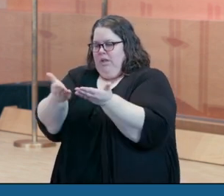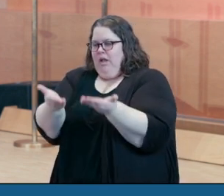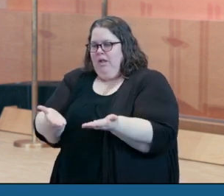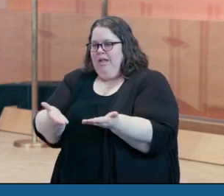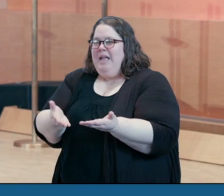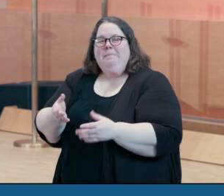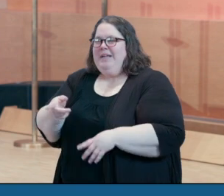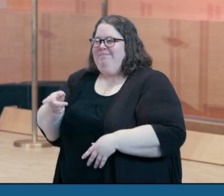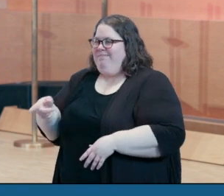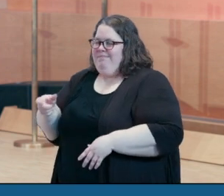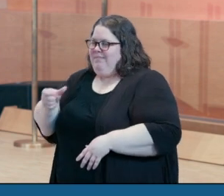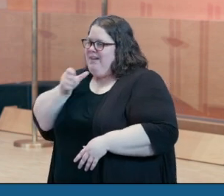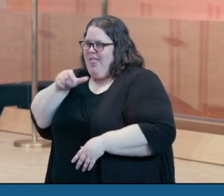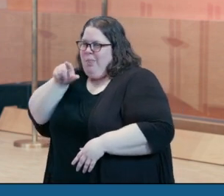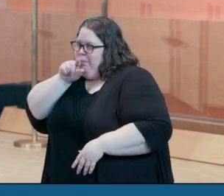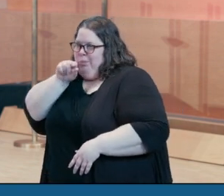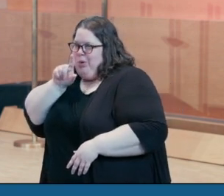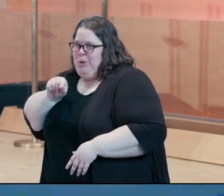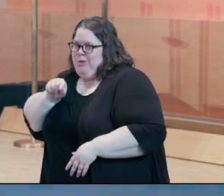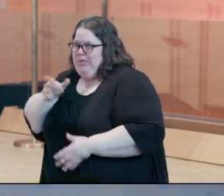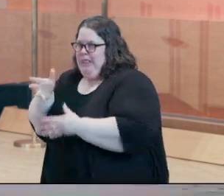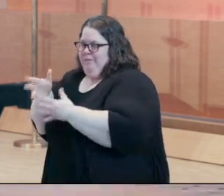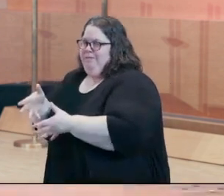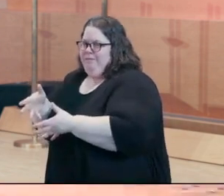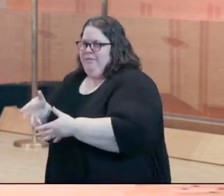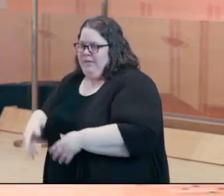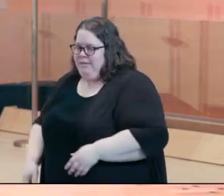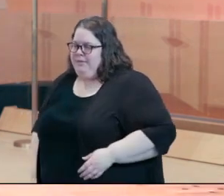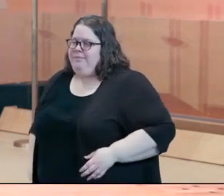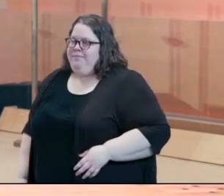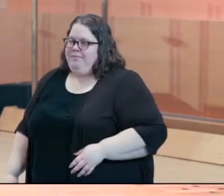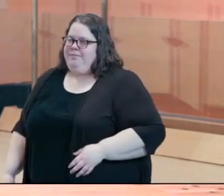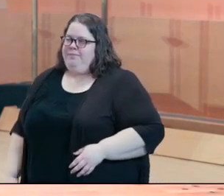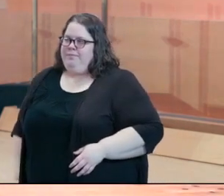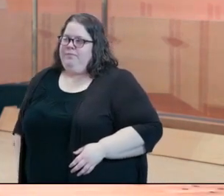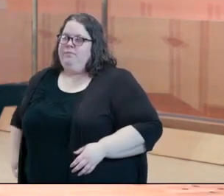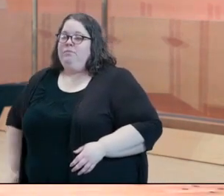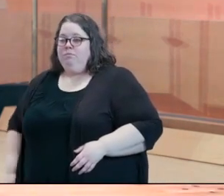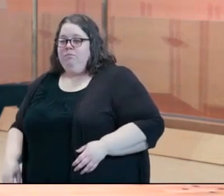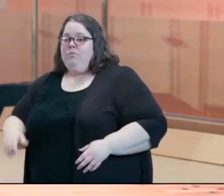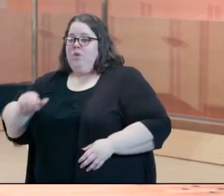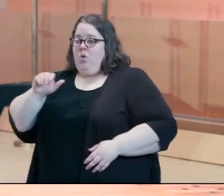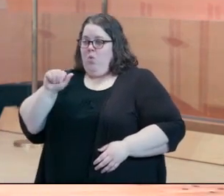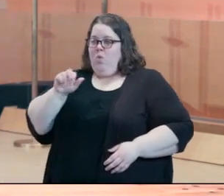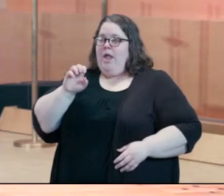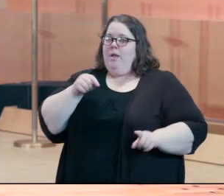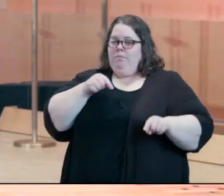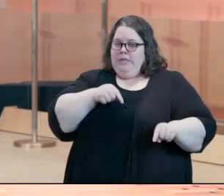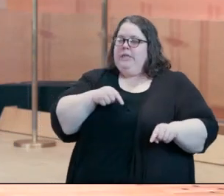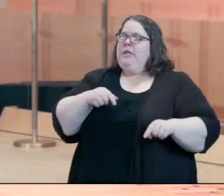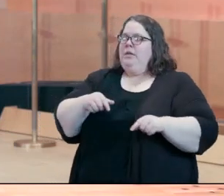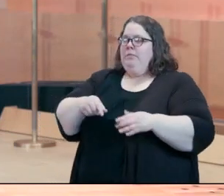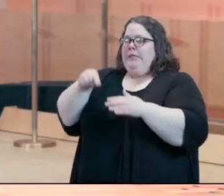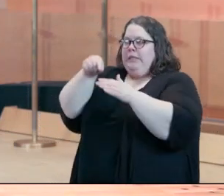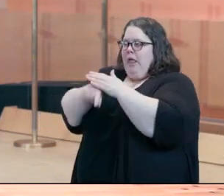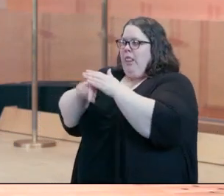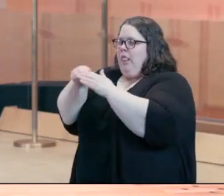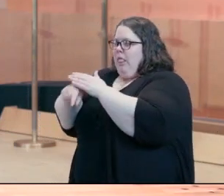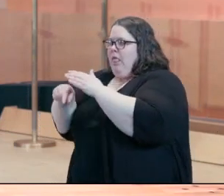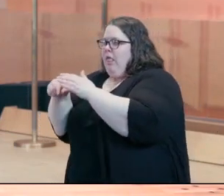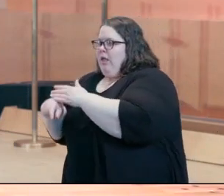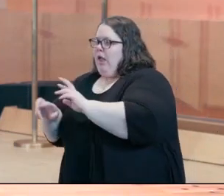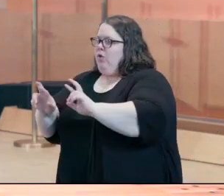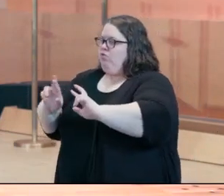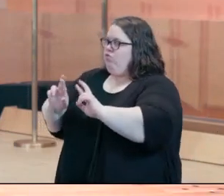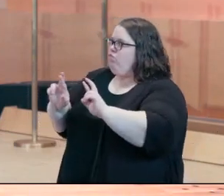birds in half." So Abram is sacrificing these animals and kind of preparing them all around. And this